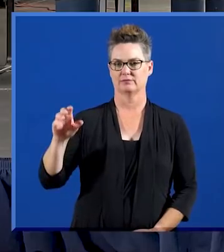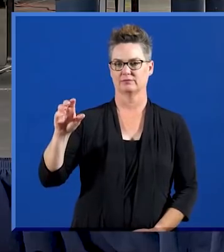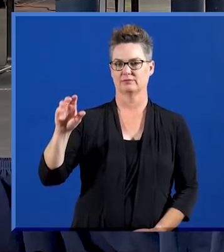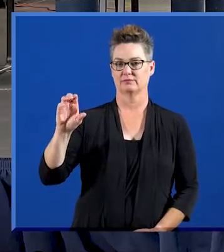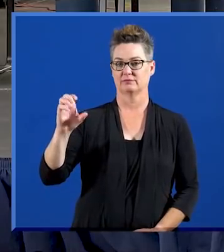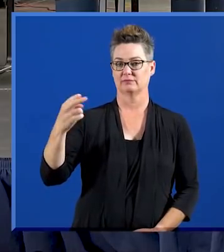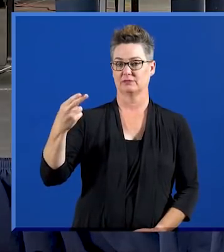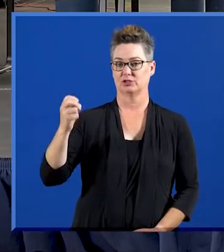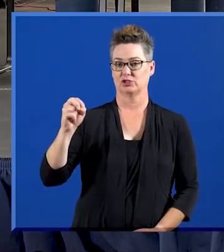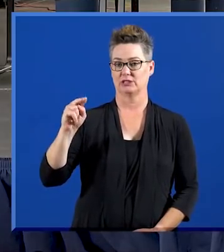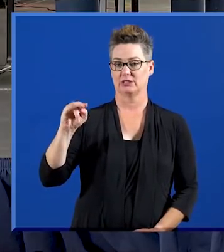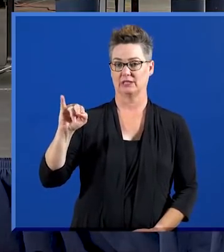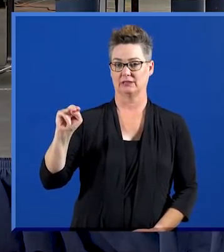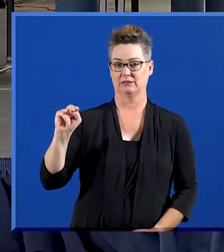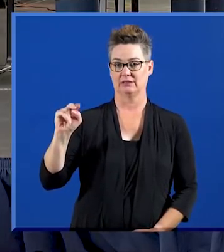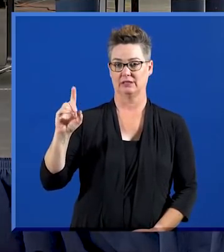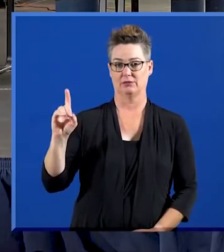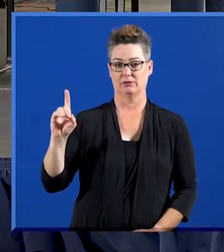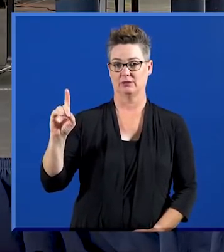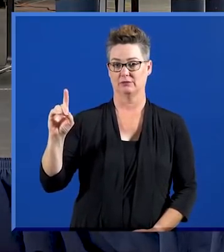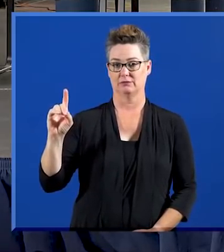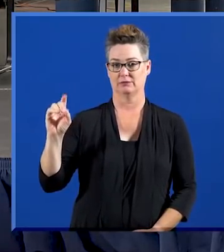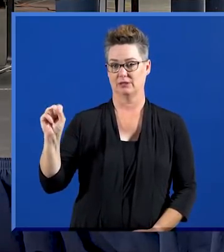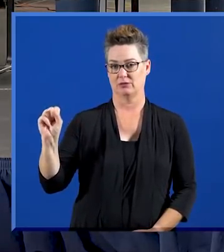Shannon Dinoco Siranua.